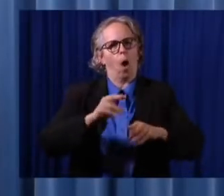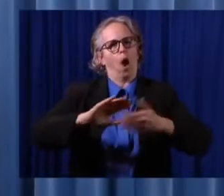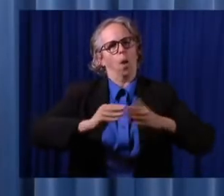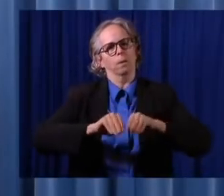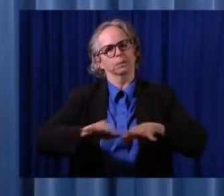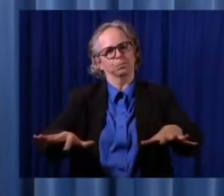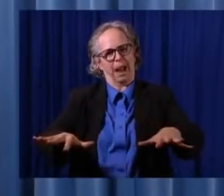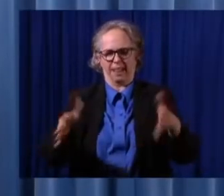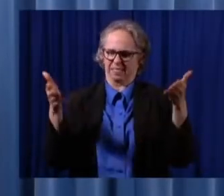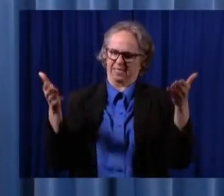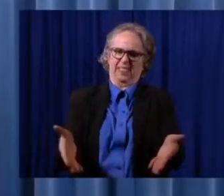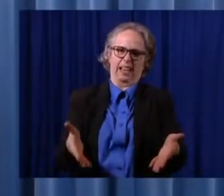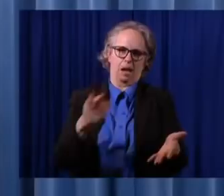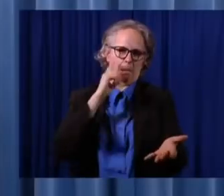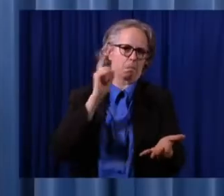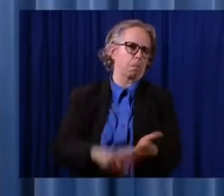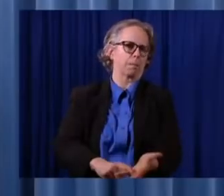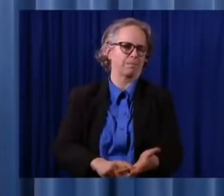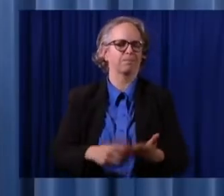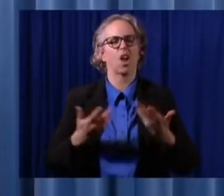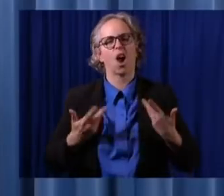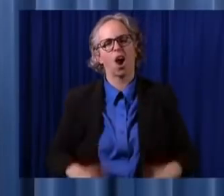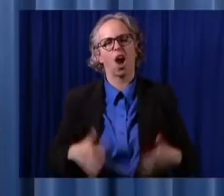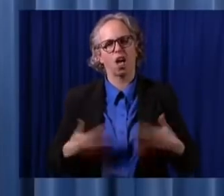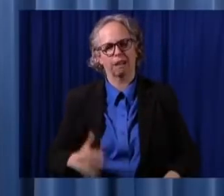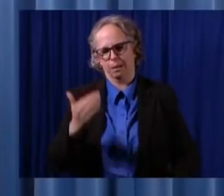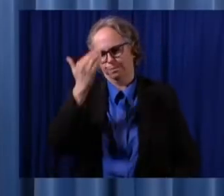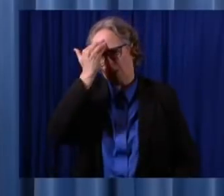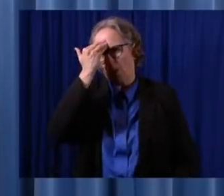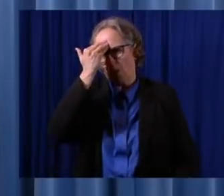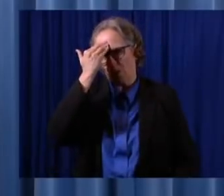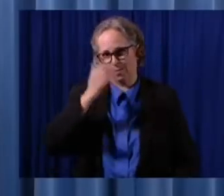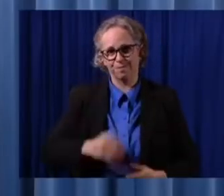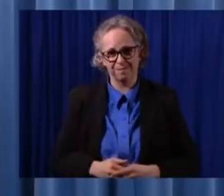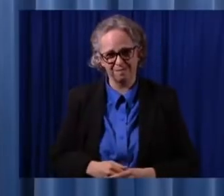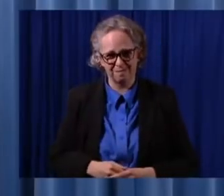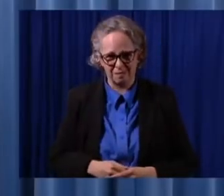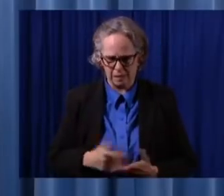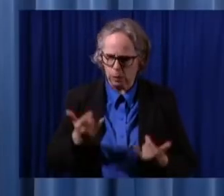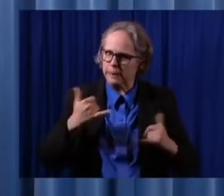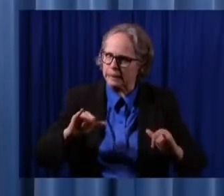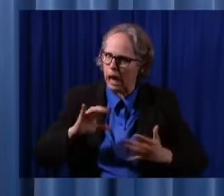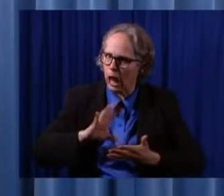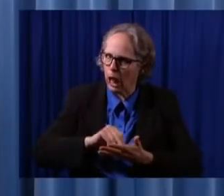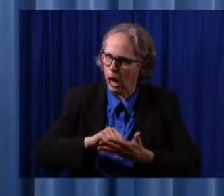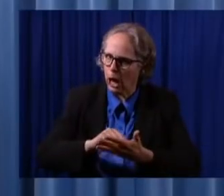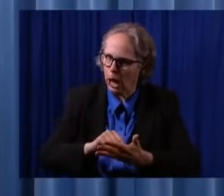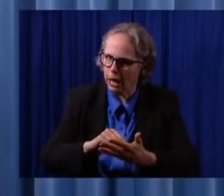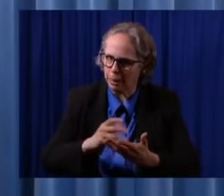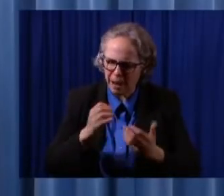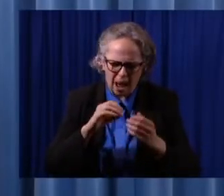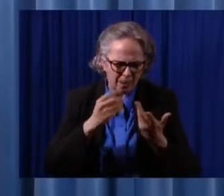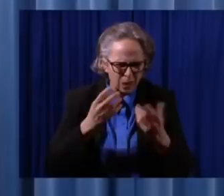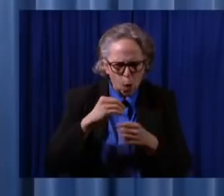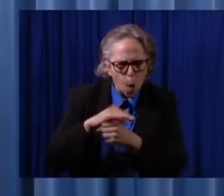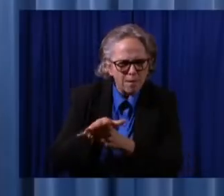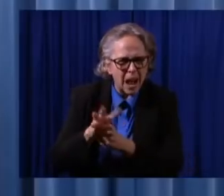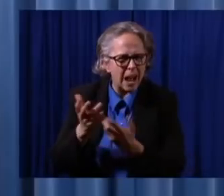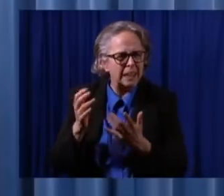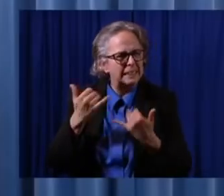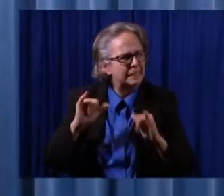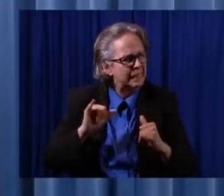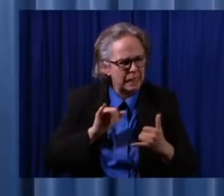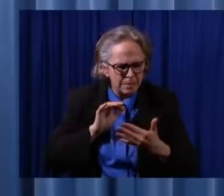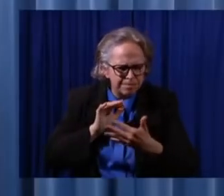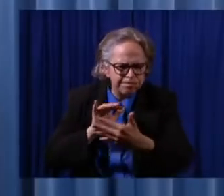we learned constantly about this virus. We've said all along we're going to continue to learn more as we